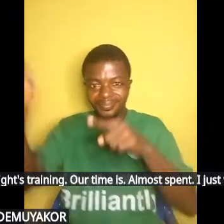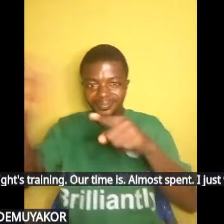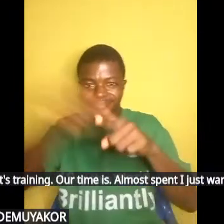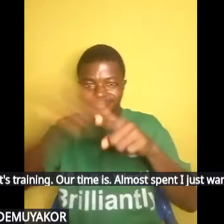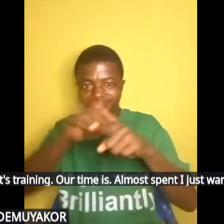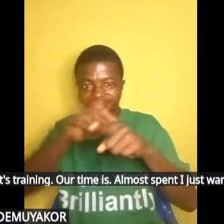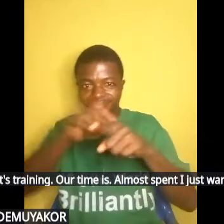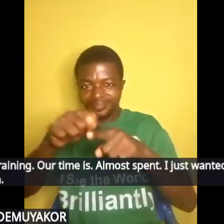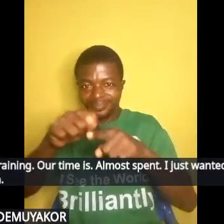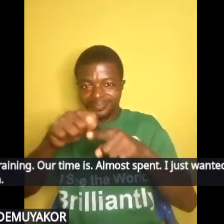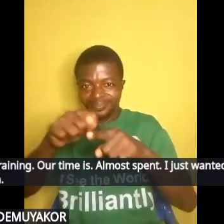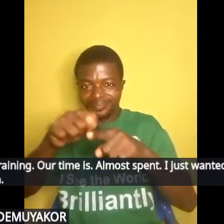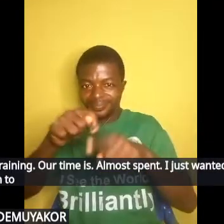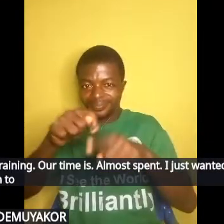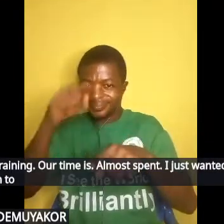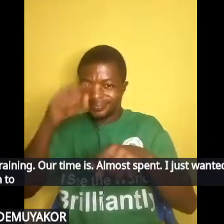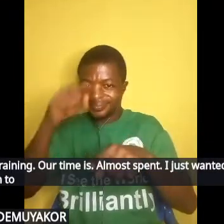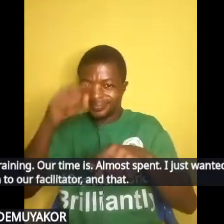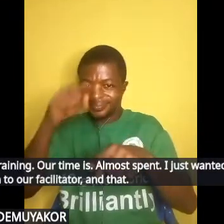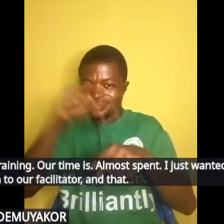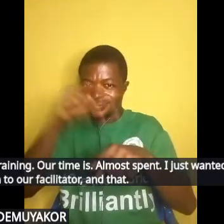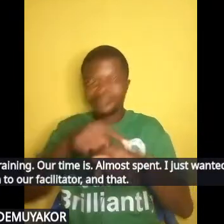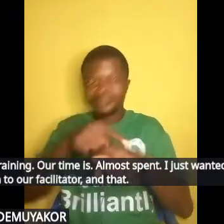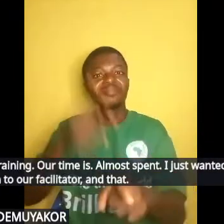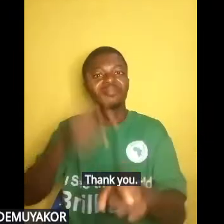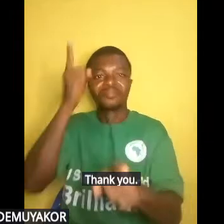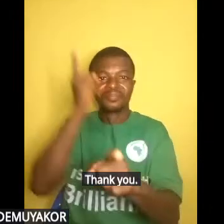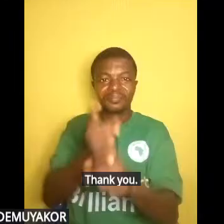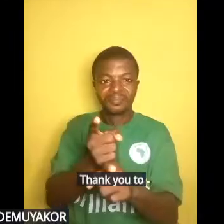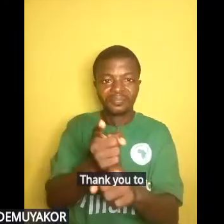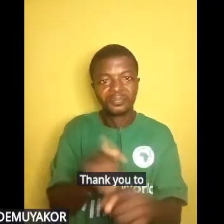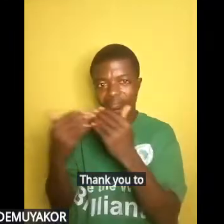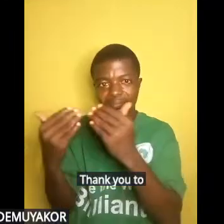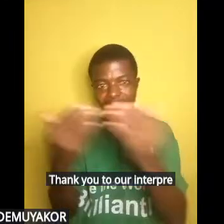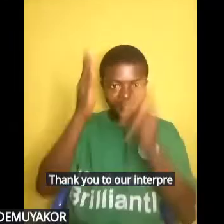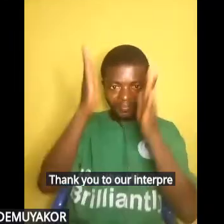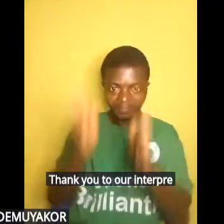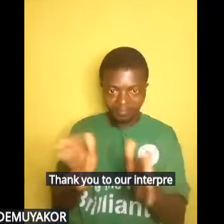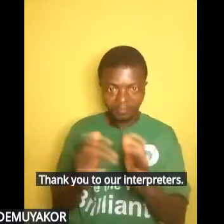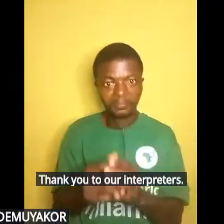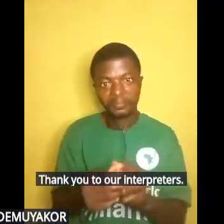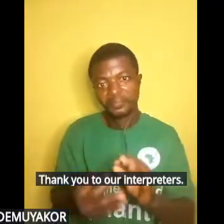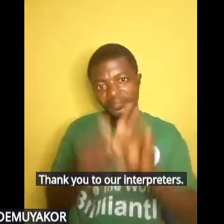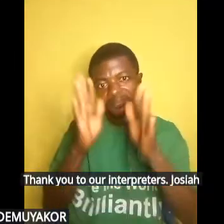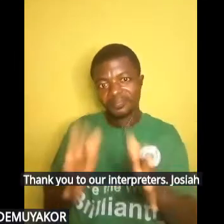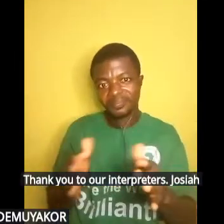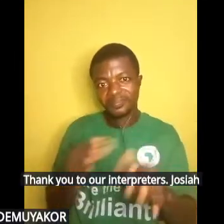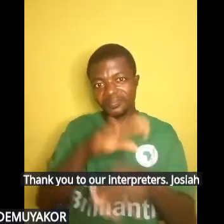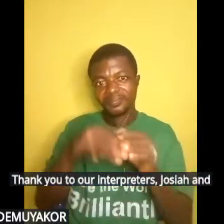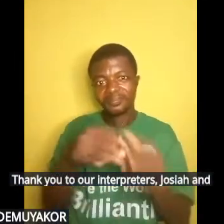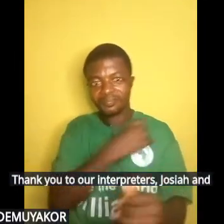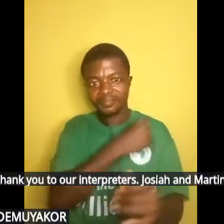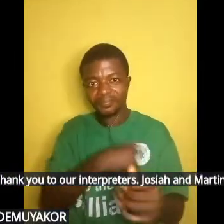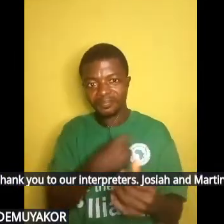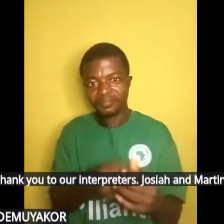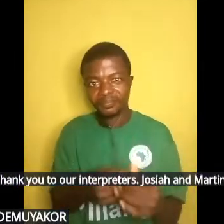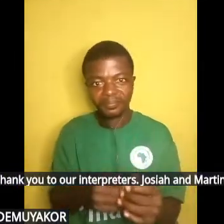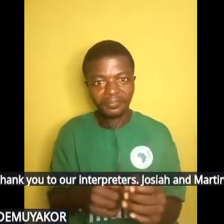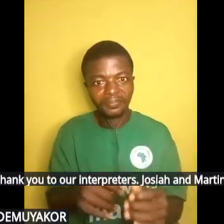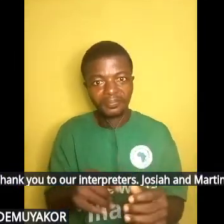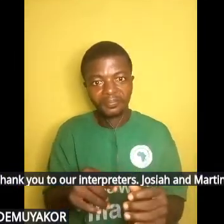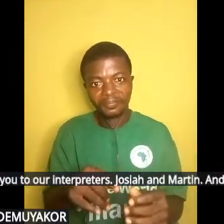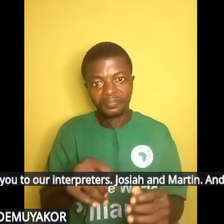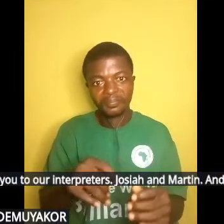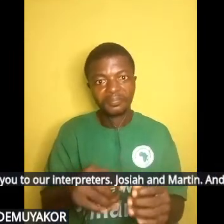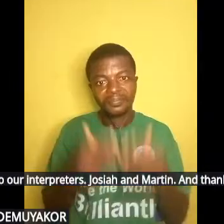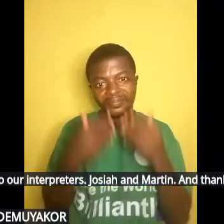you very much to our facilitator, Nat. Thank you to our interpreters, Josiah and Martin. And thank you to